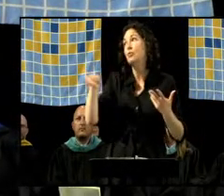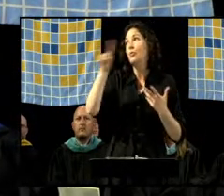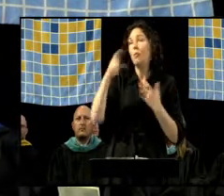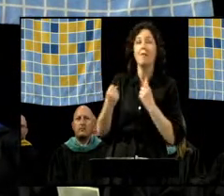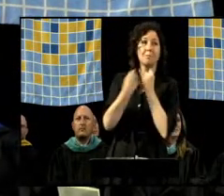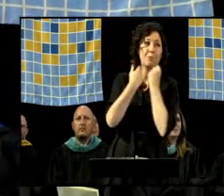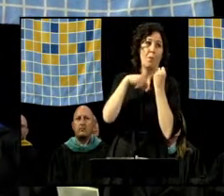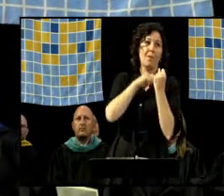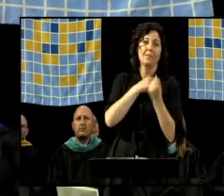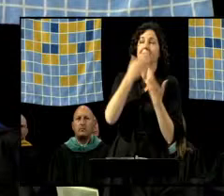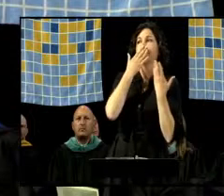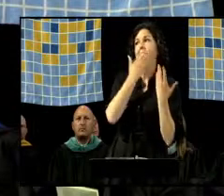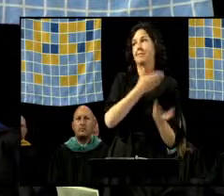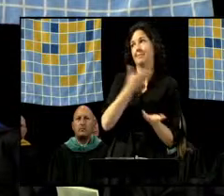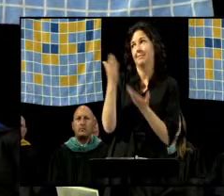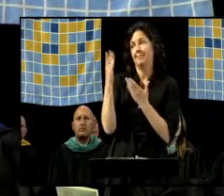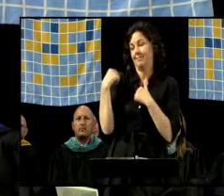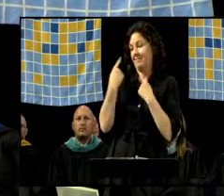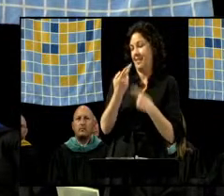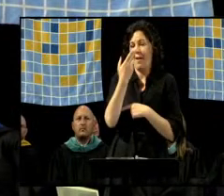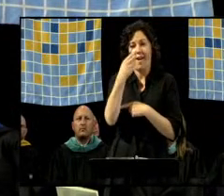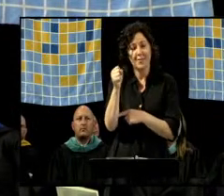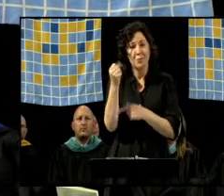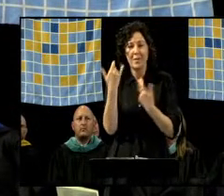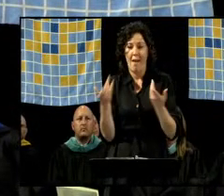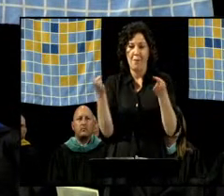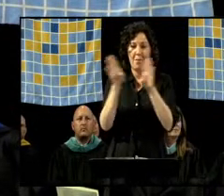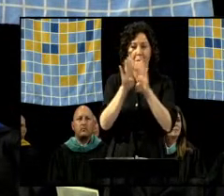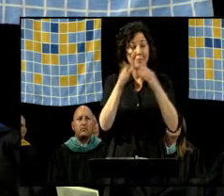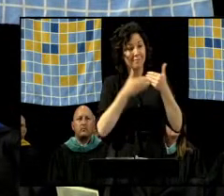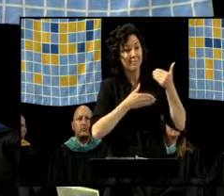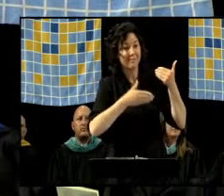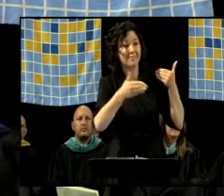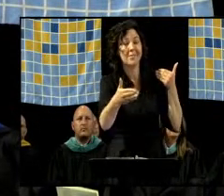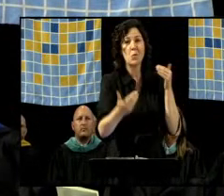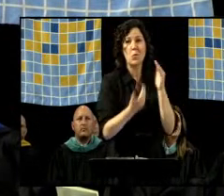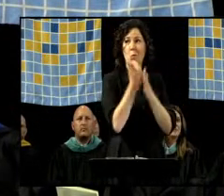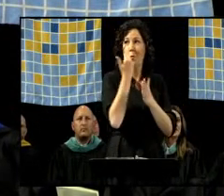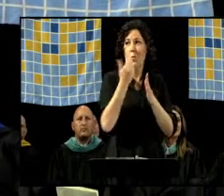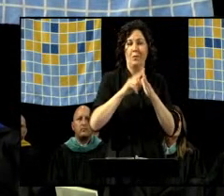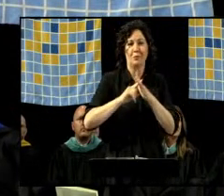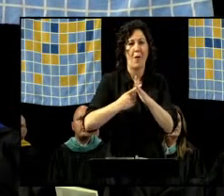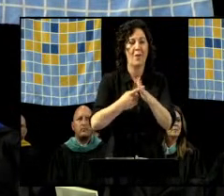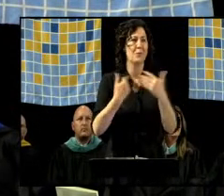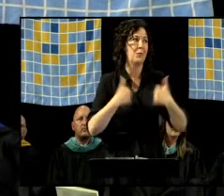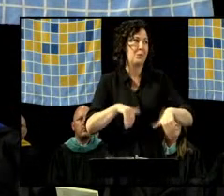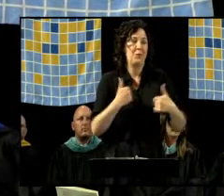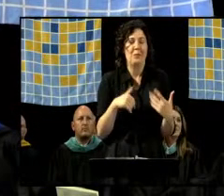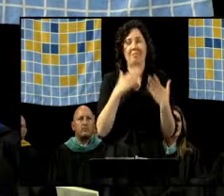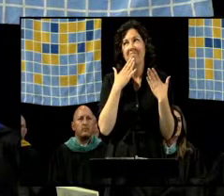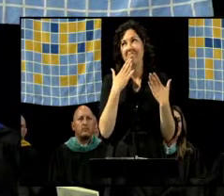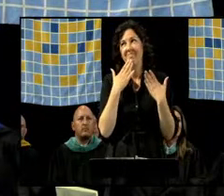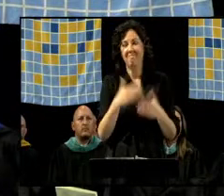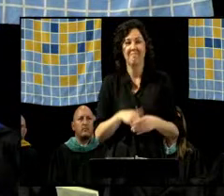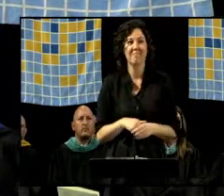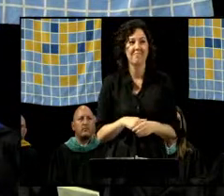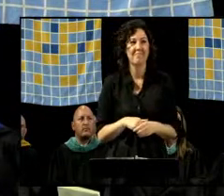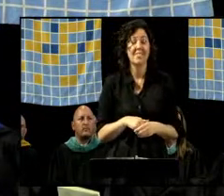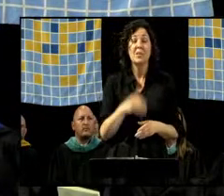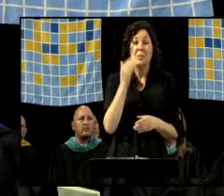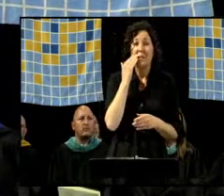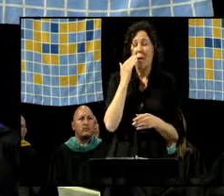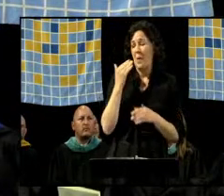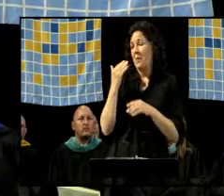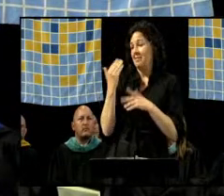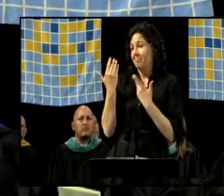we close this chapter of our lives and open the next chapter of fresh starts and new beginnings. Even though we will leave behind the comfort of